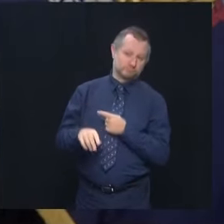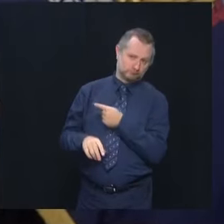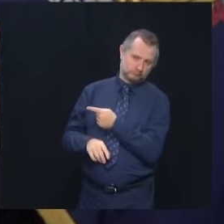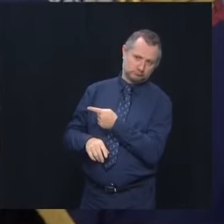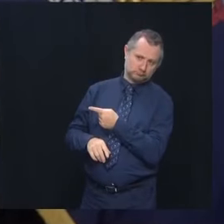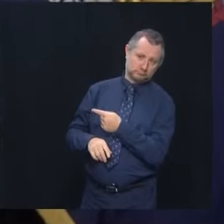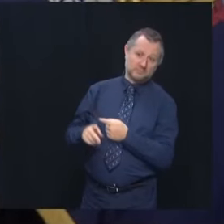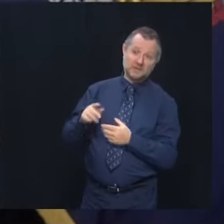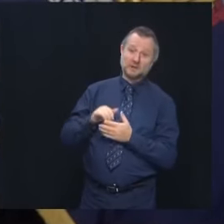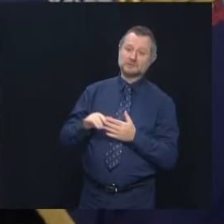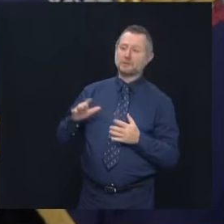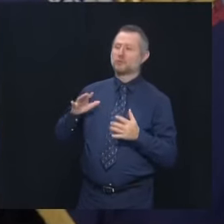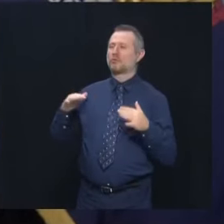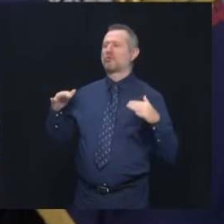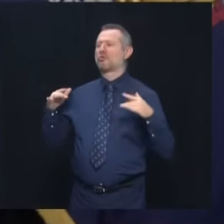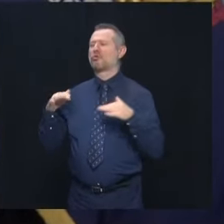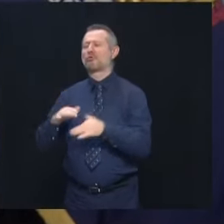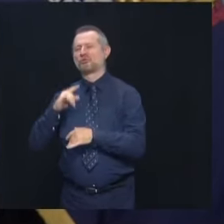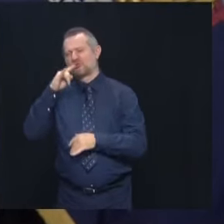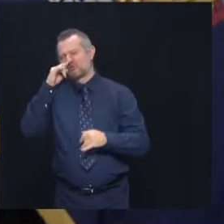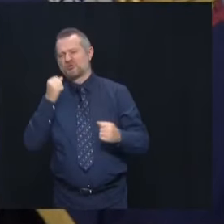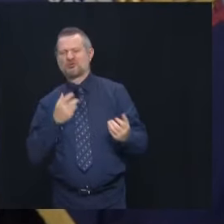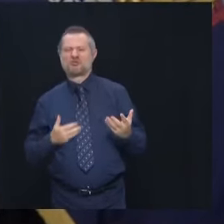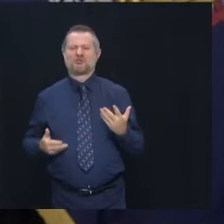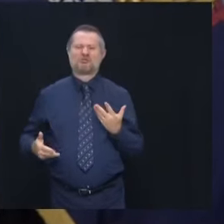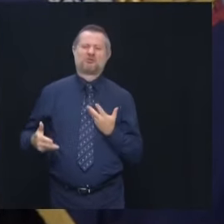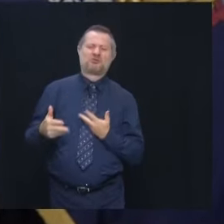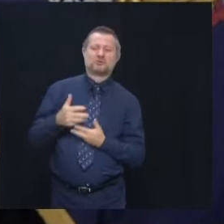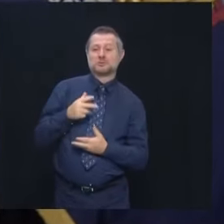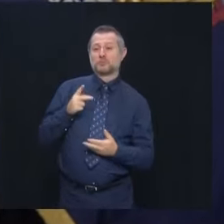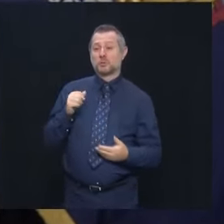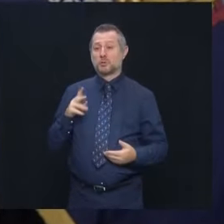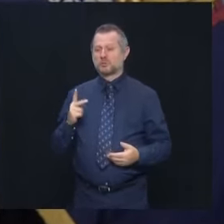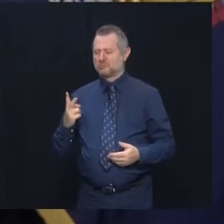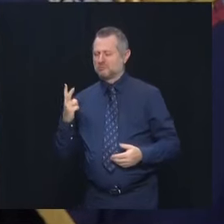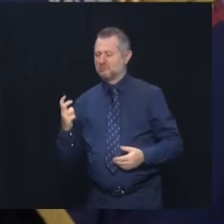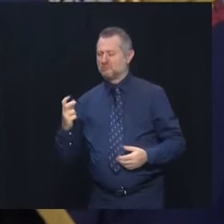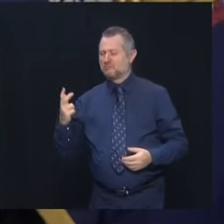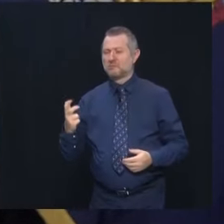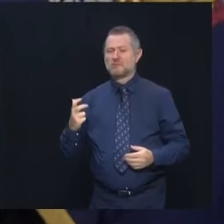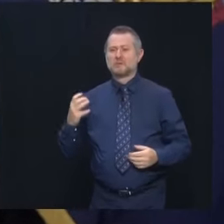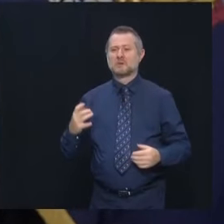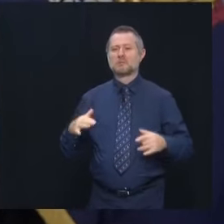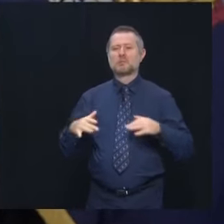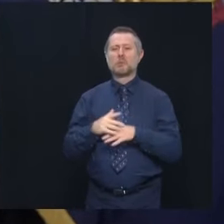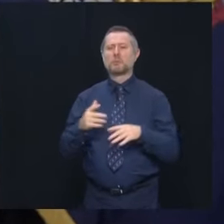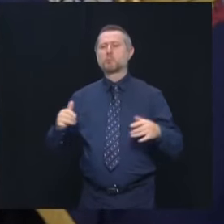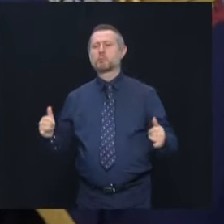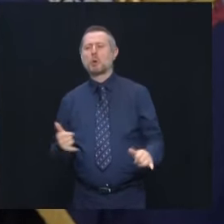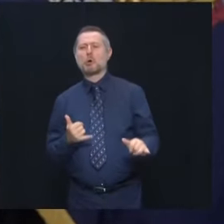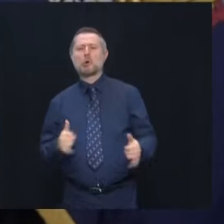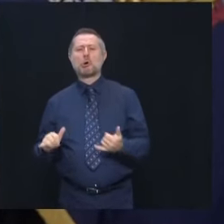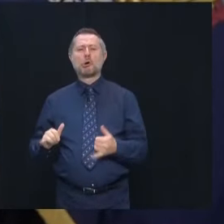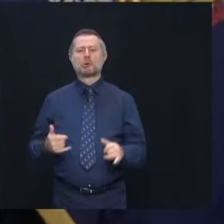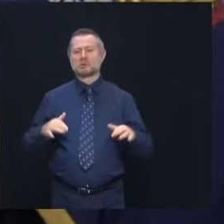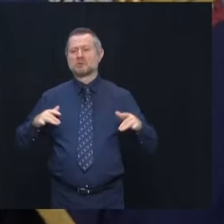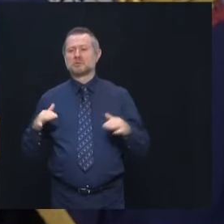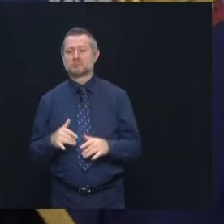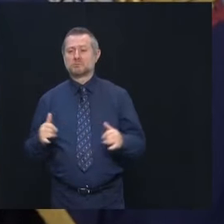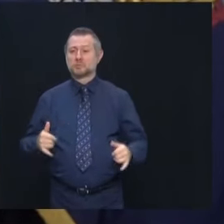College kids coming out. 200-300 to party. Those are all mass